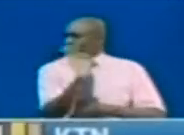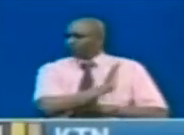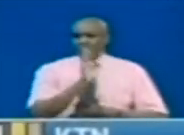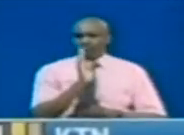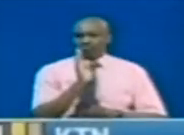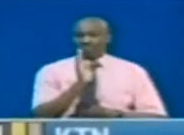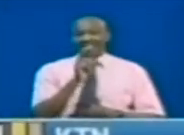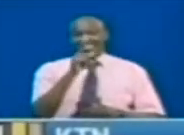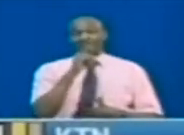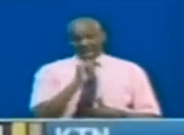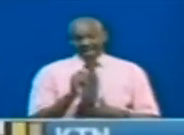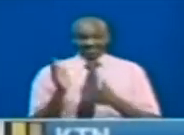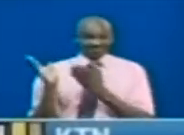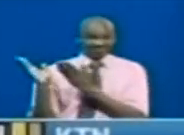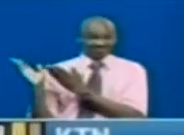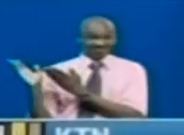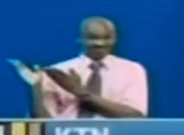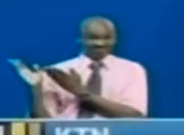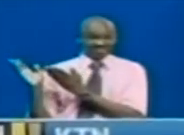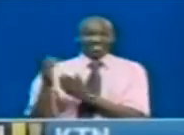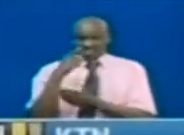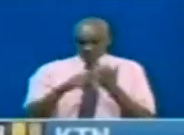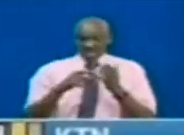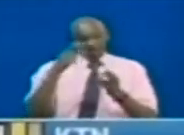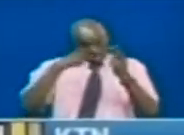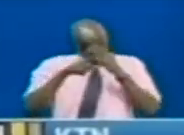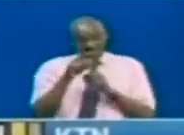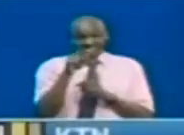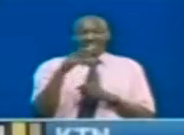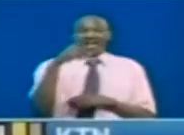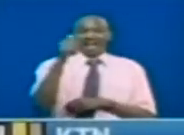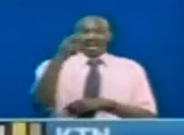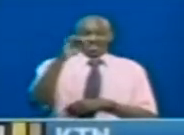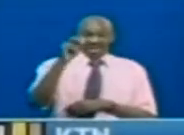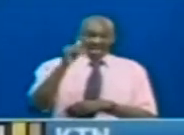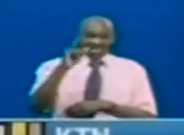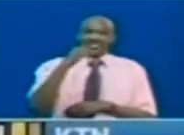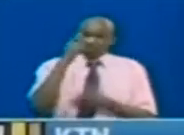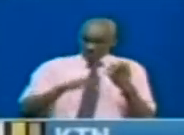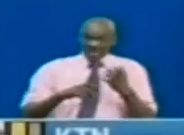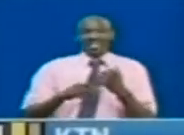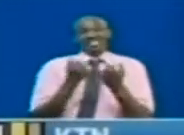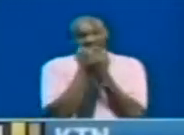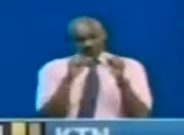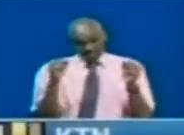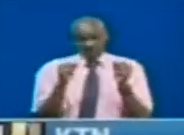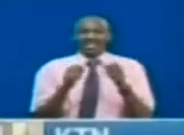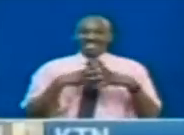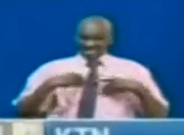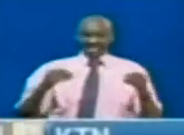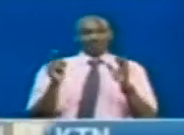testimony. The man, one quote-unquote prophet Victor Kanyari of Salvation Healing Ministries in Nairobi.